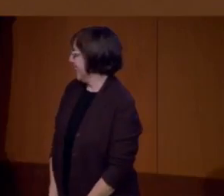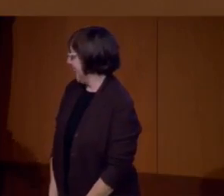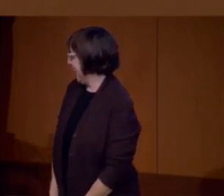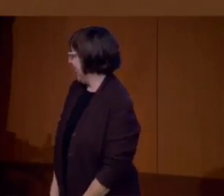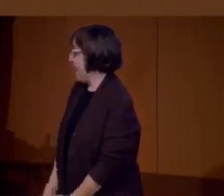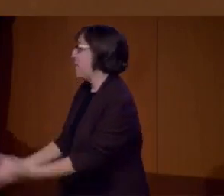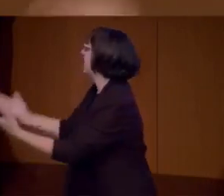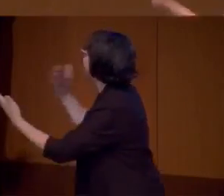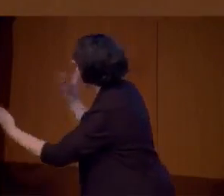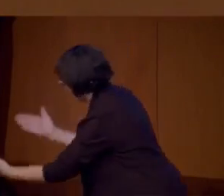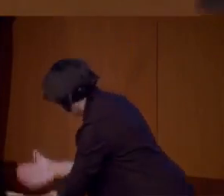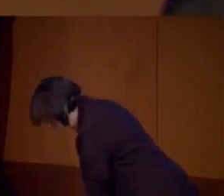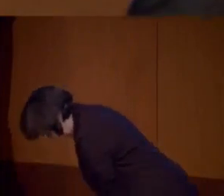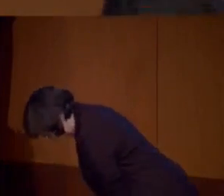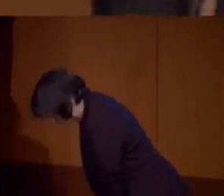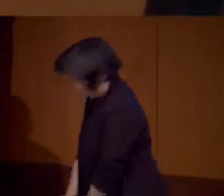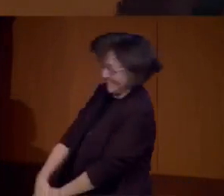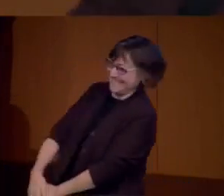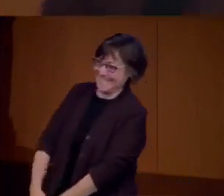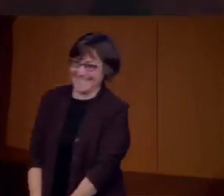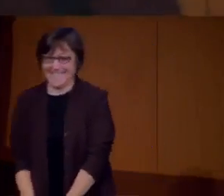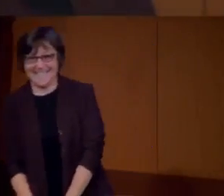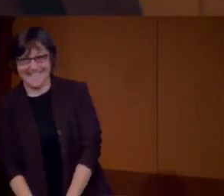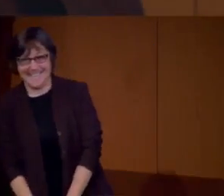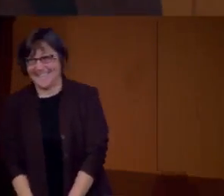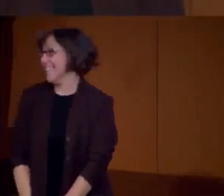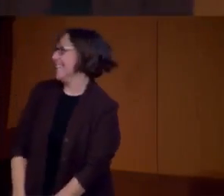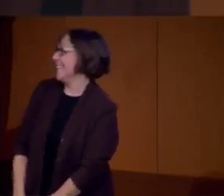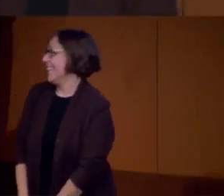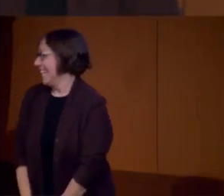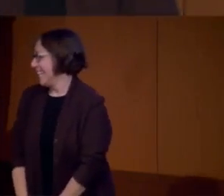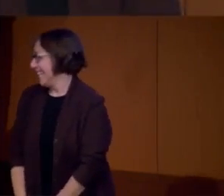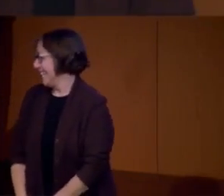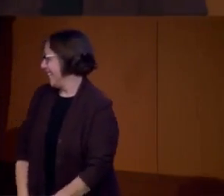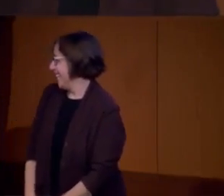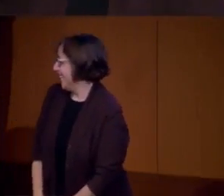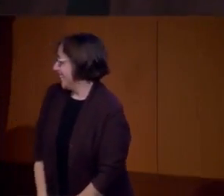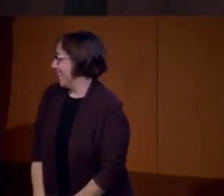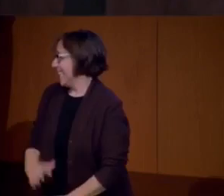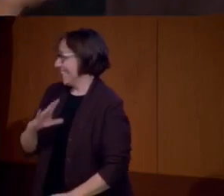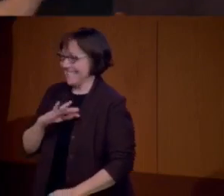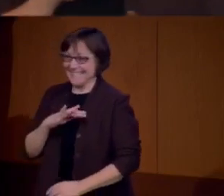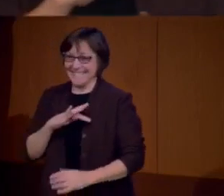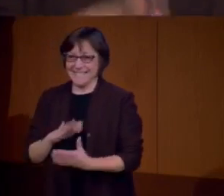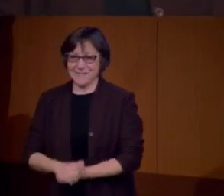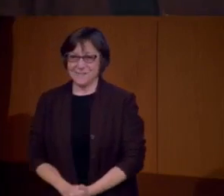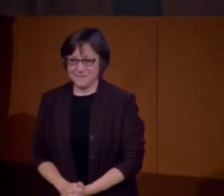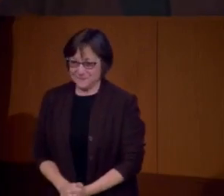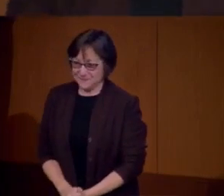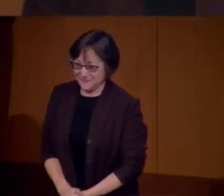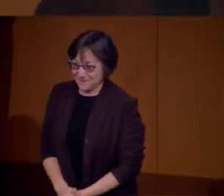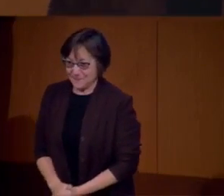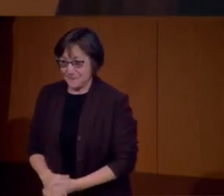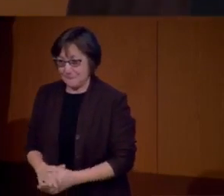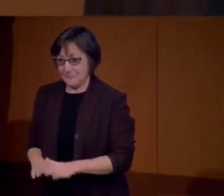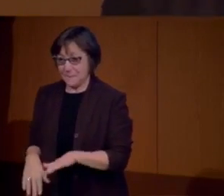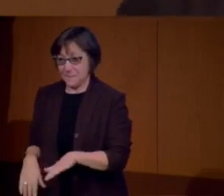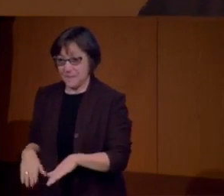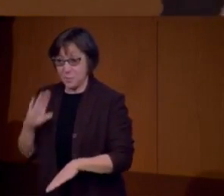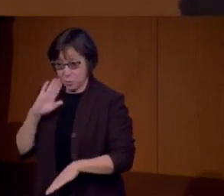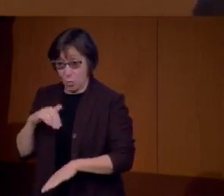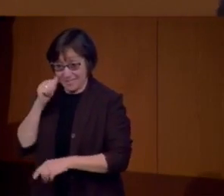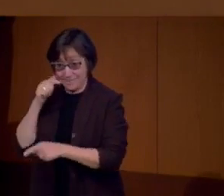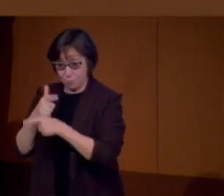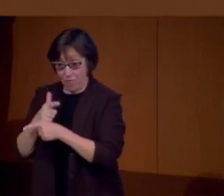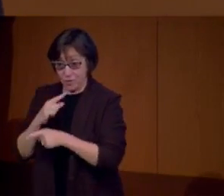So permit my interpreter to interpret my speech for me. Well, first of all, I want to thank